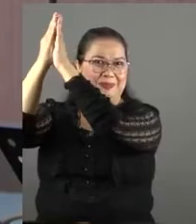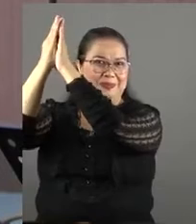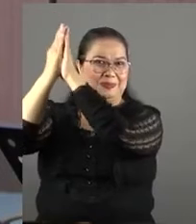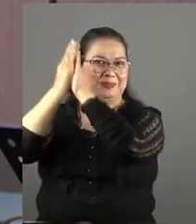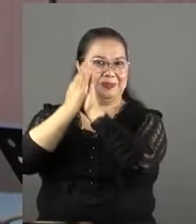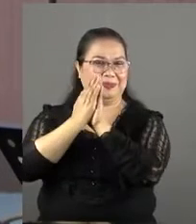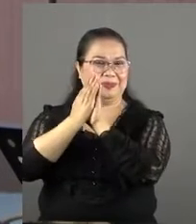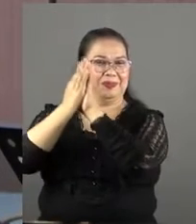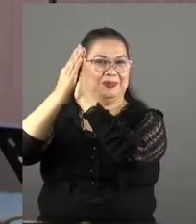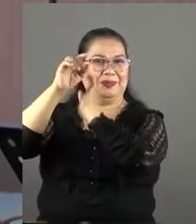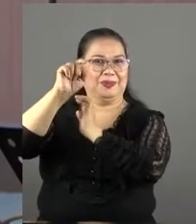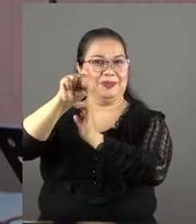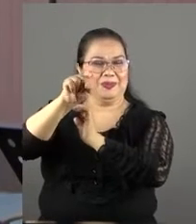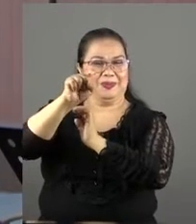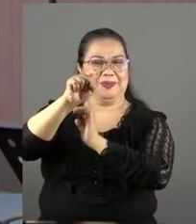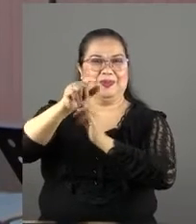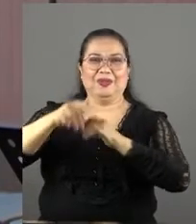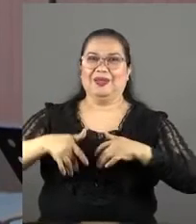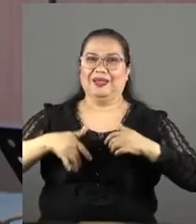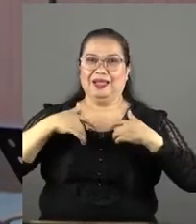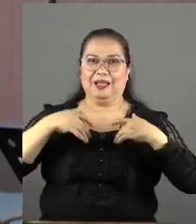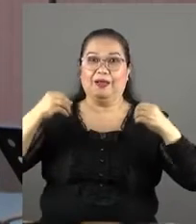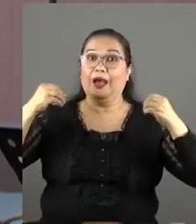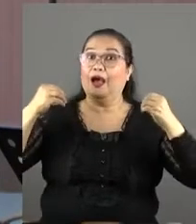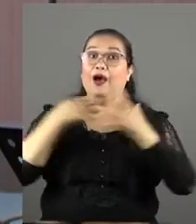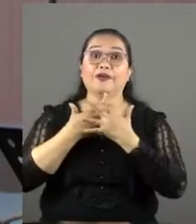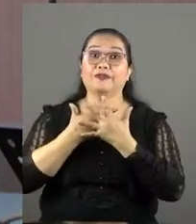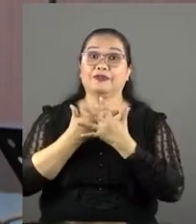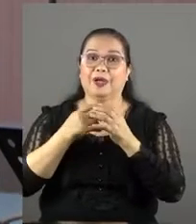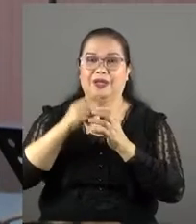should live in terror of God.